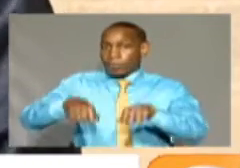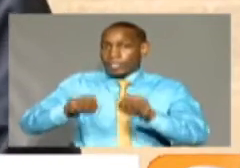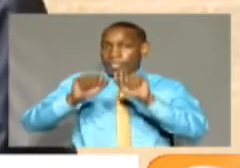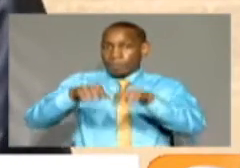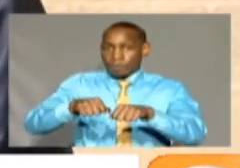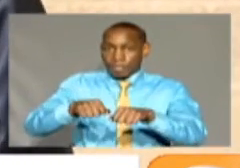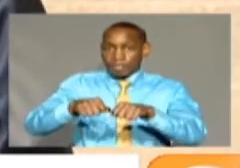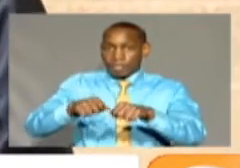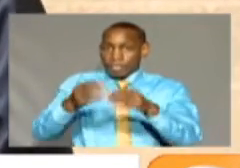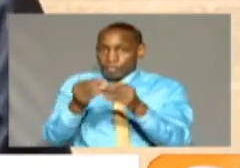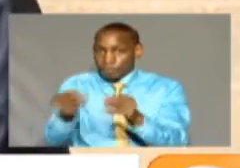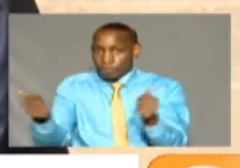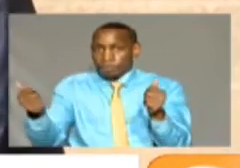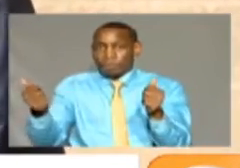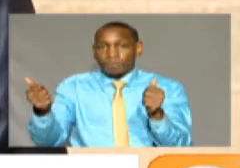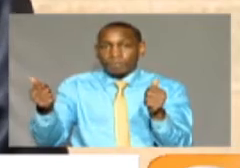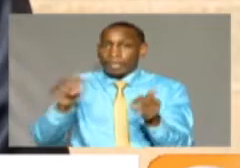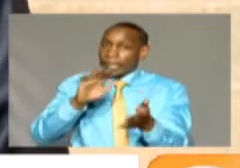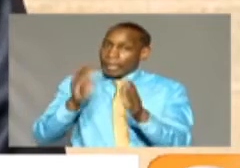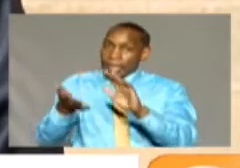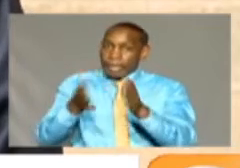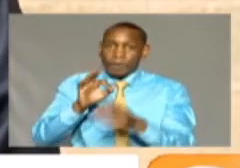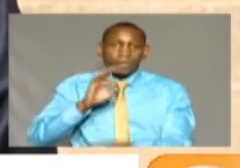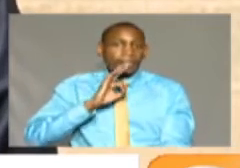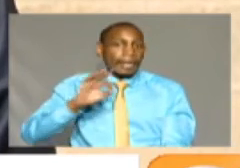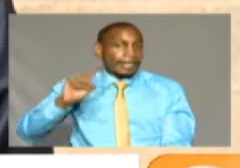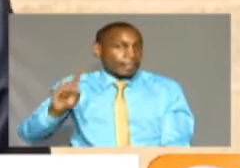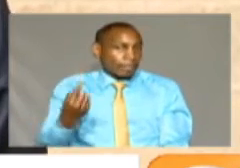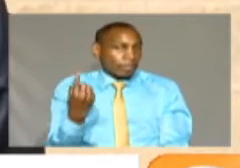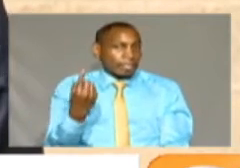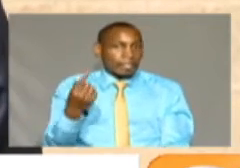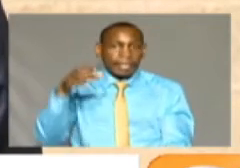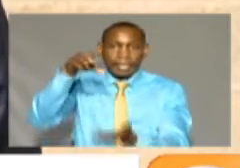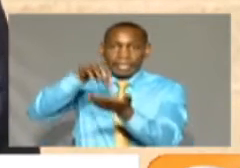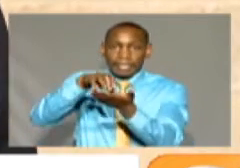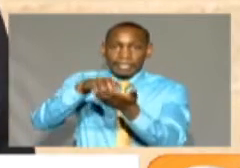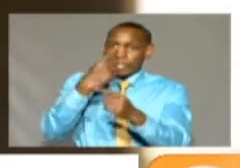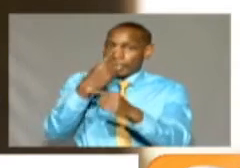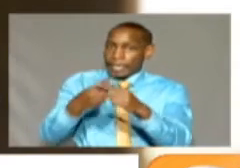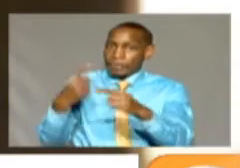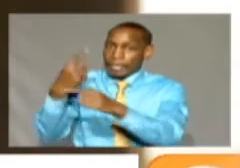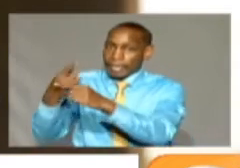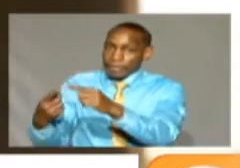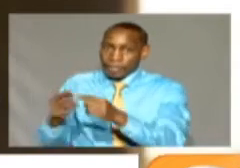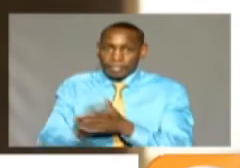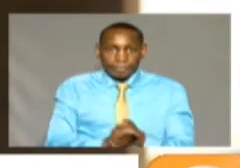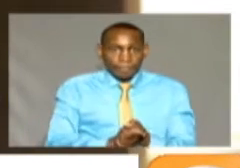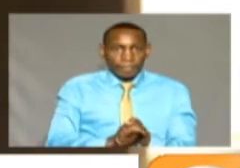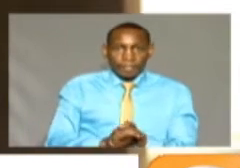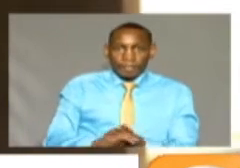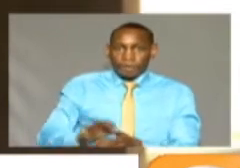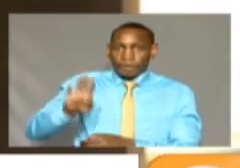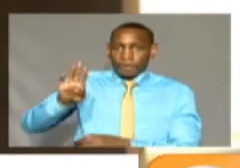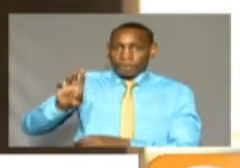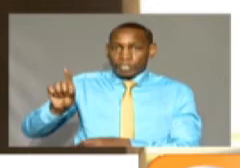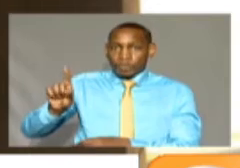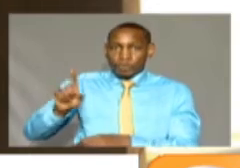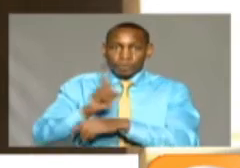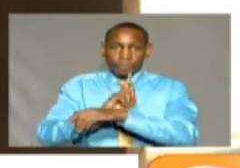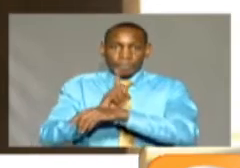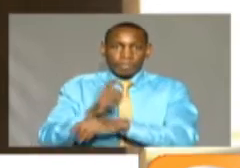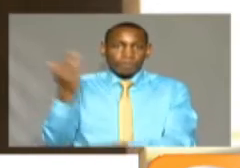we are able to clear about 300,000 cases per year. In a 42-minute speech,